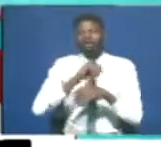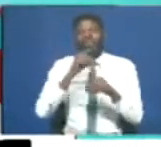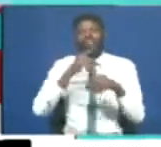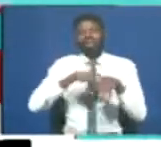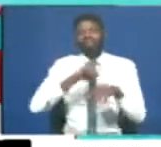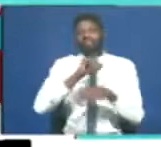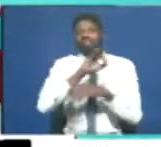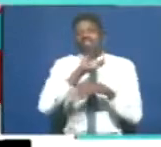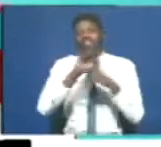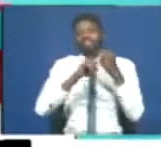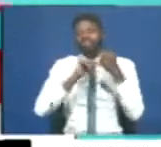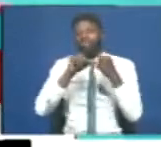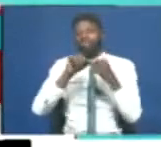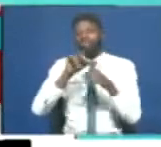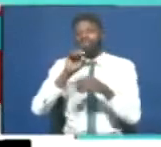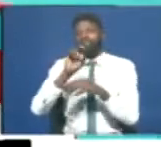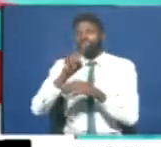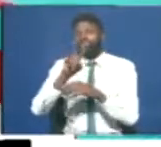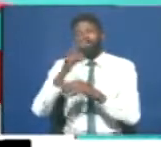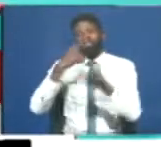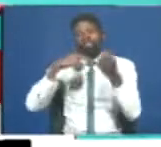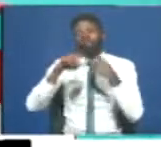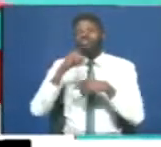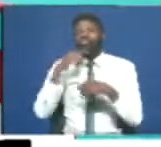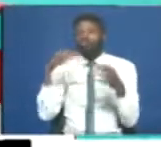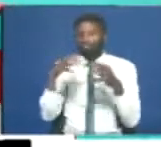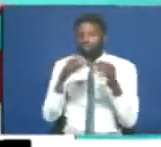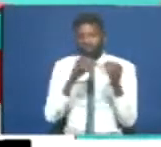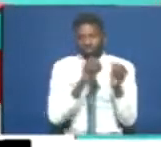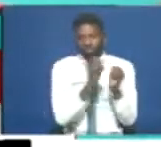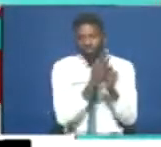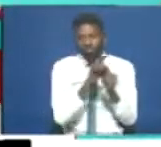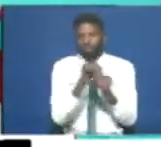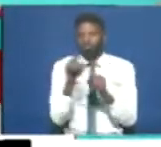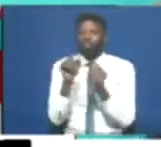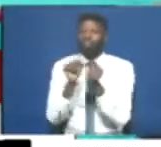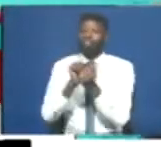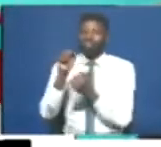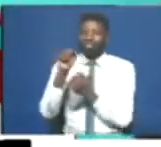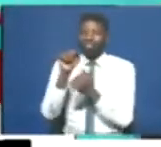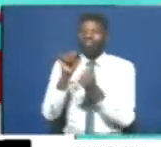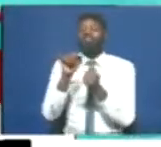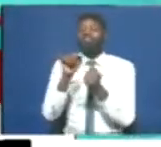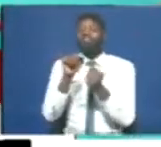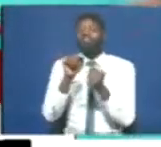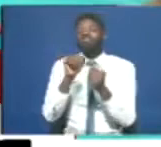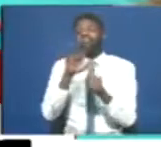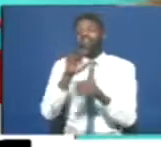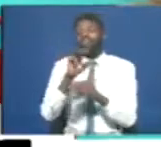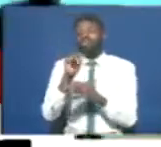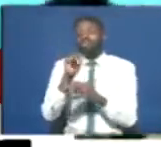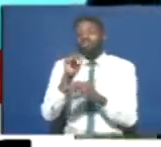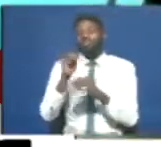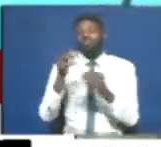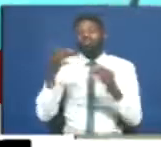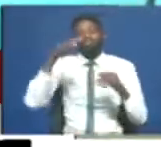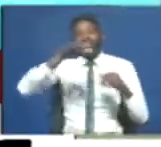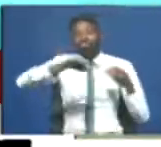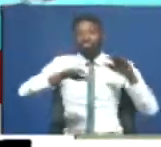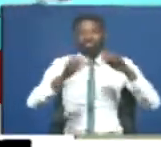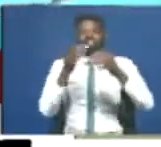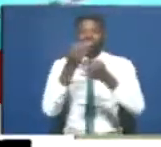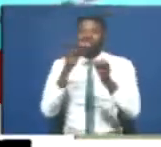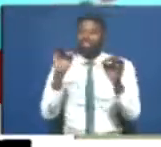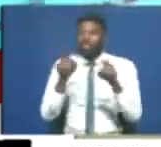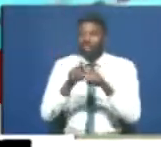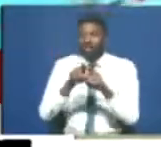to emerge victorious in the boys' 14 and 15 years 50-meter freestyle. In the girls' categories, Herana Otuenyo